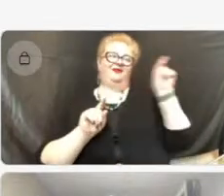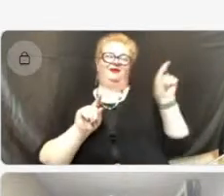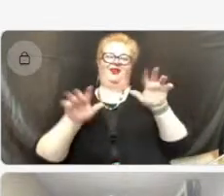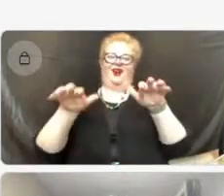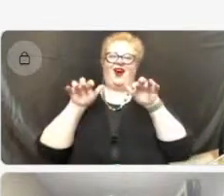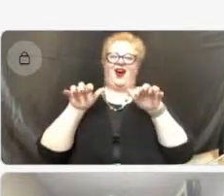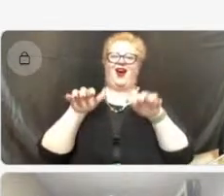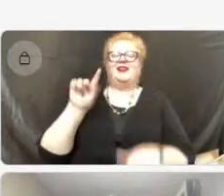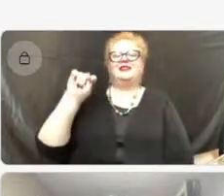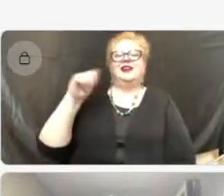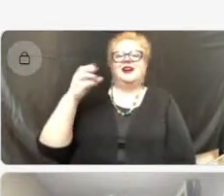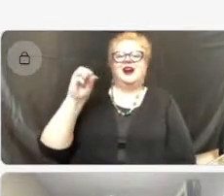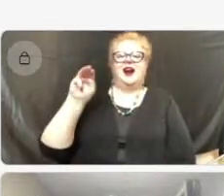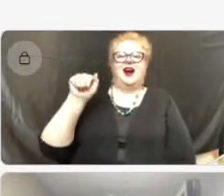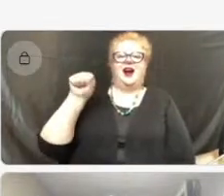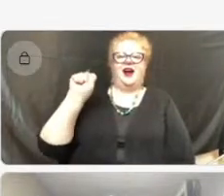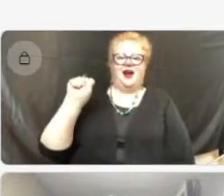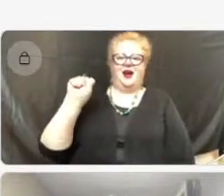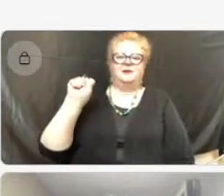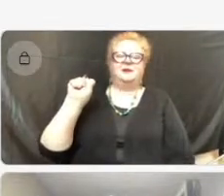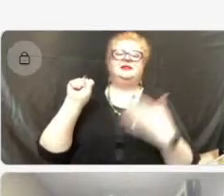Thomas? Here.